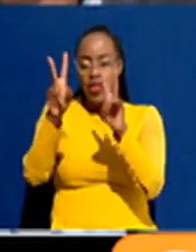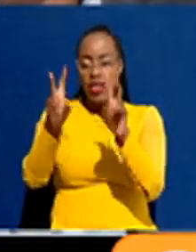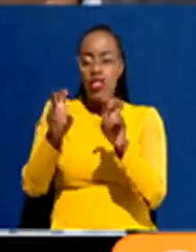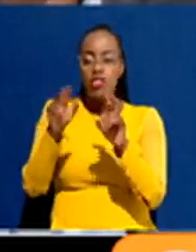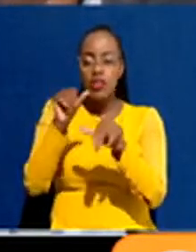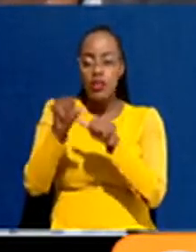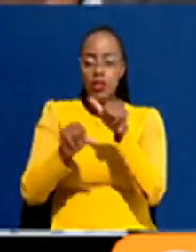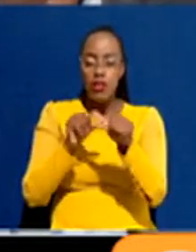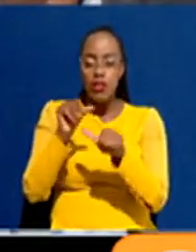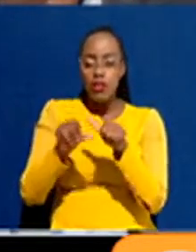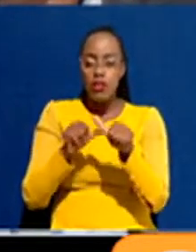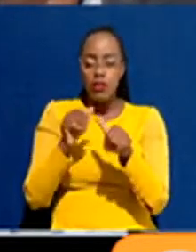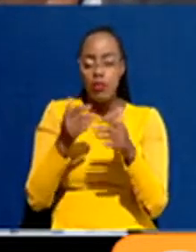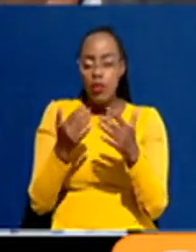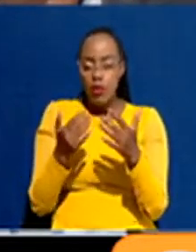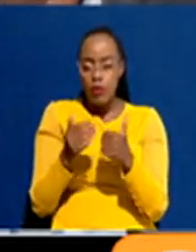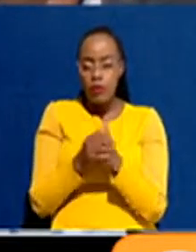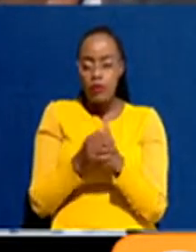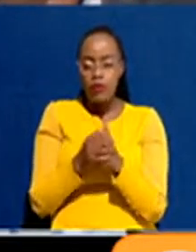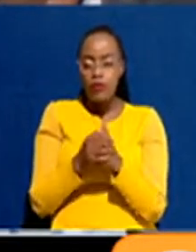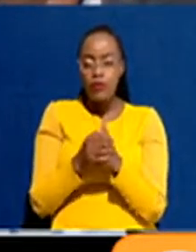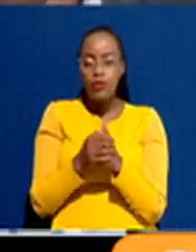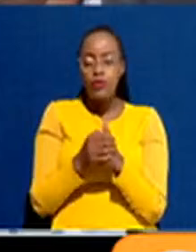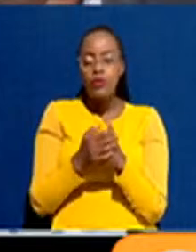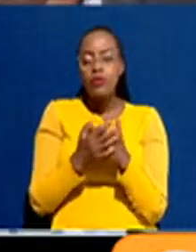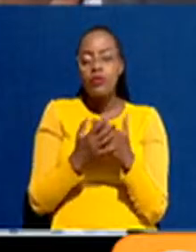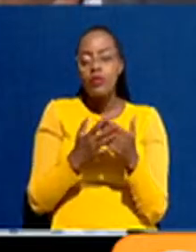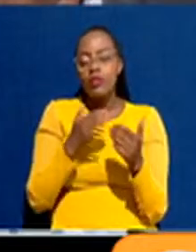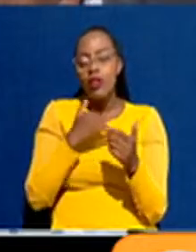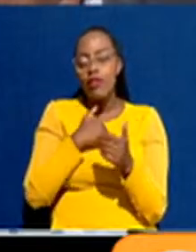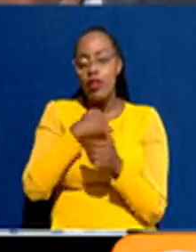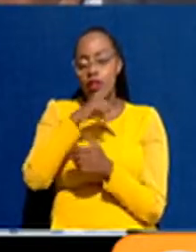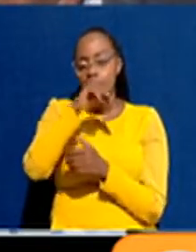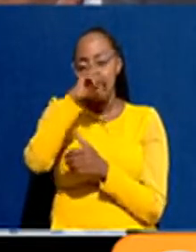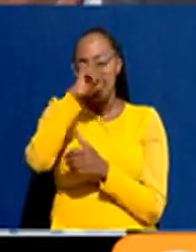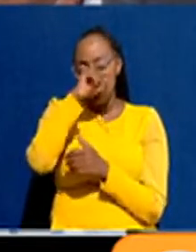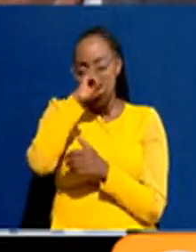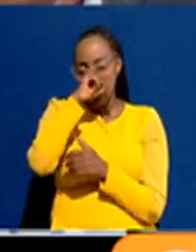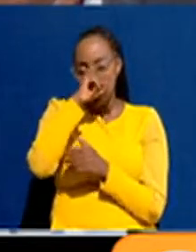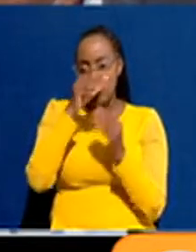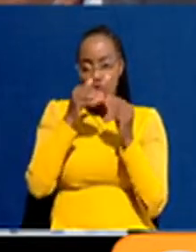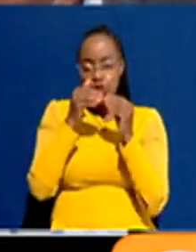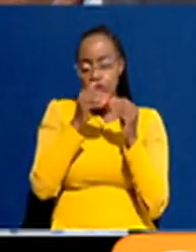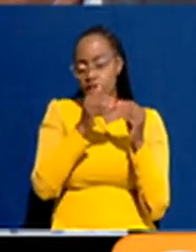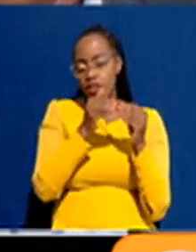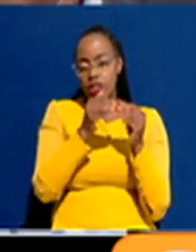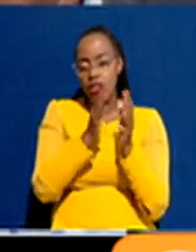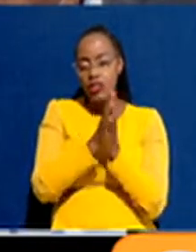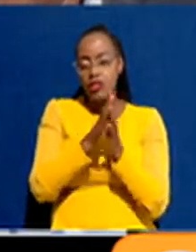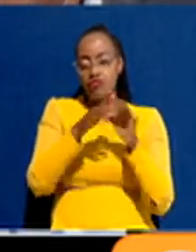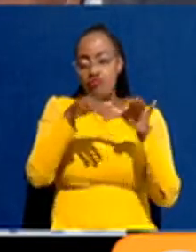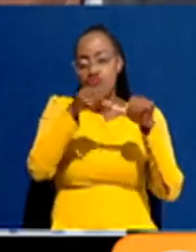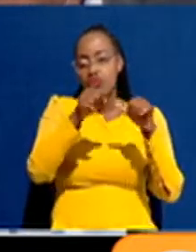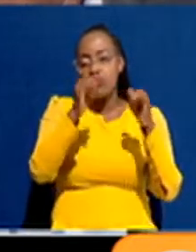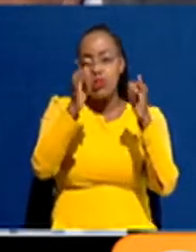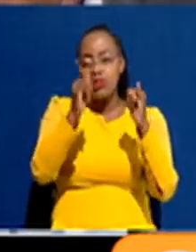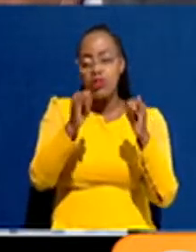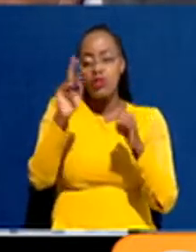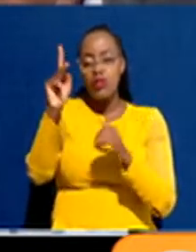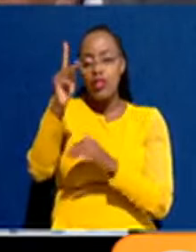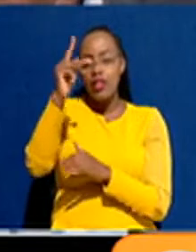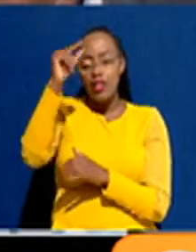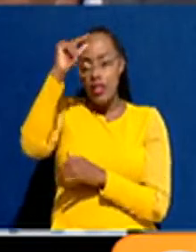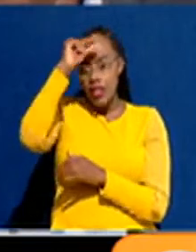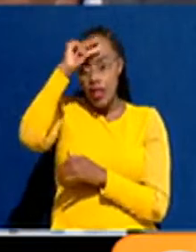of the departure of the colonial rulers and the incoming of the Kenyan